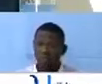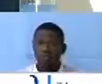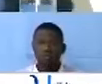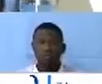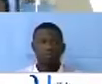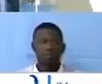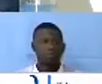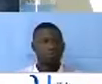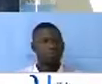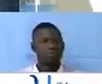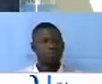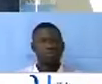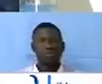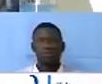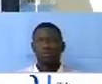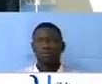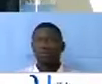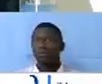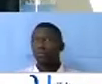them?